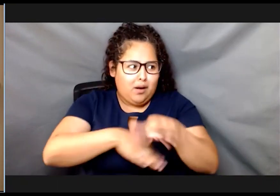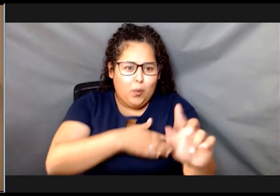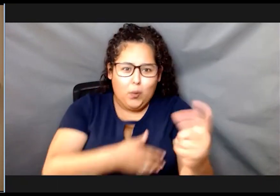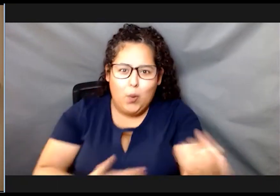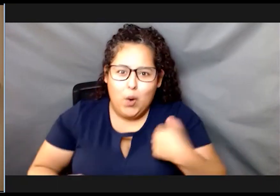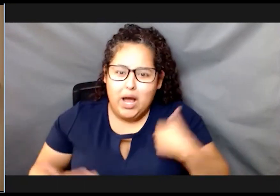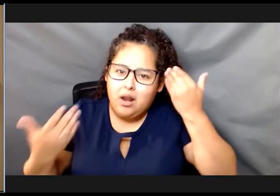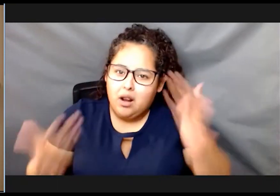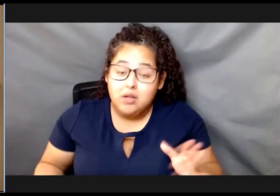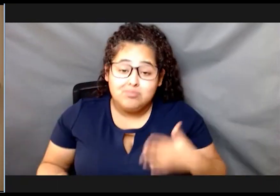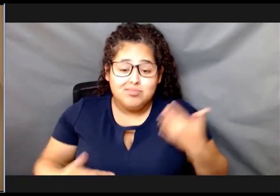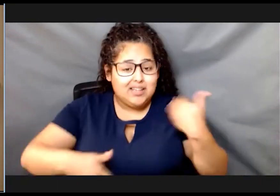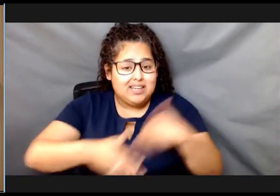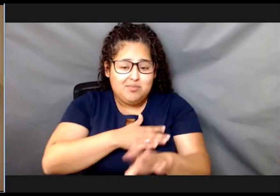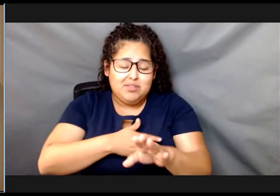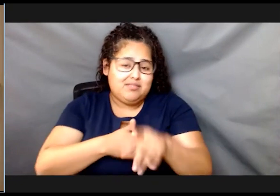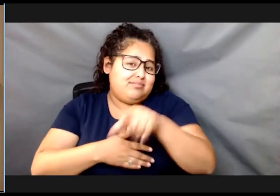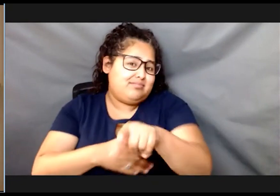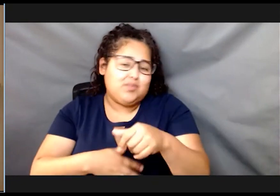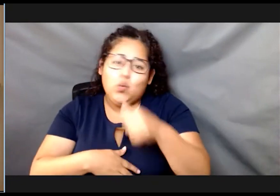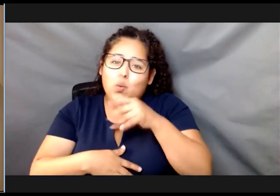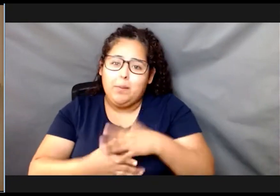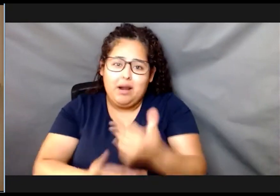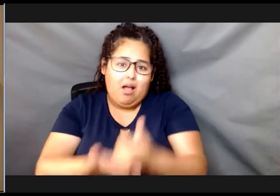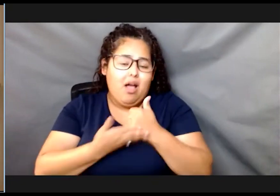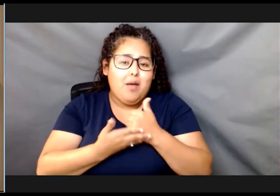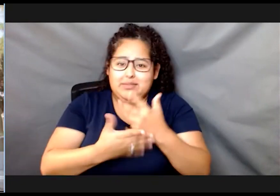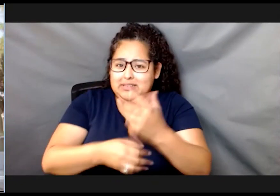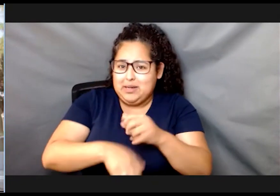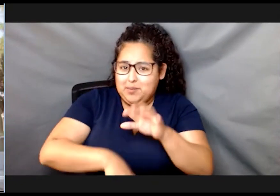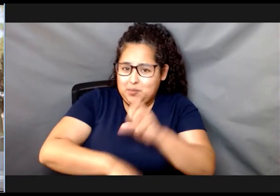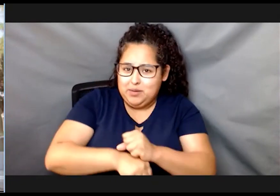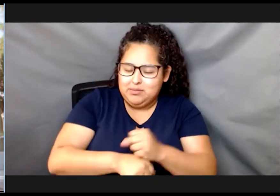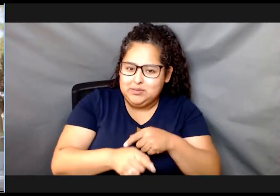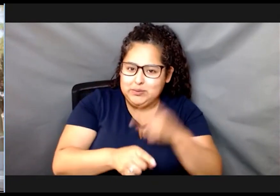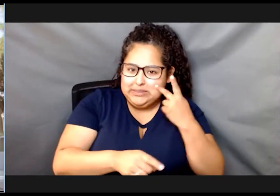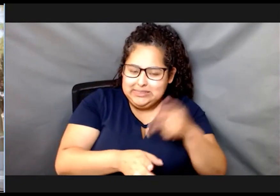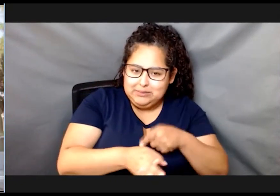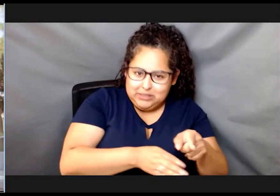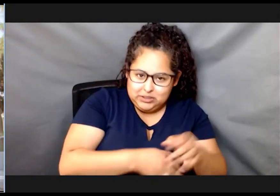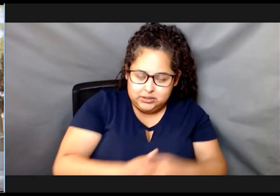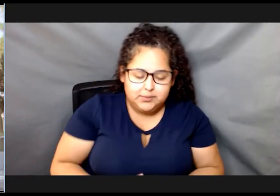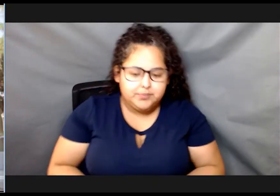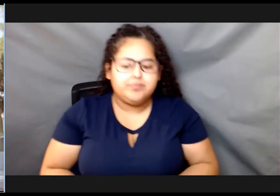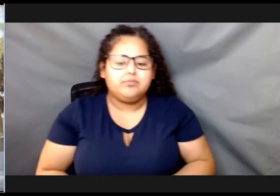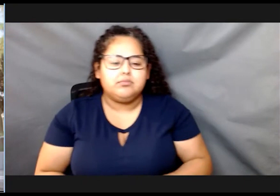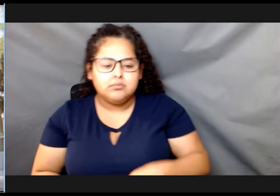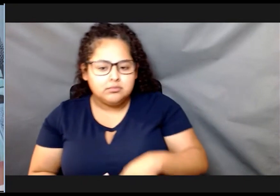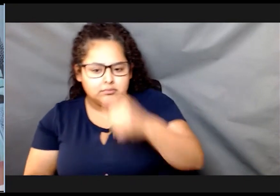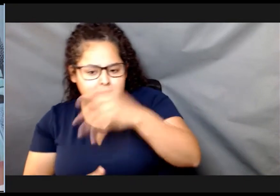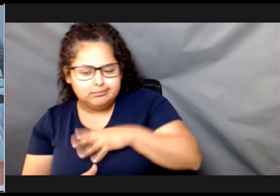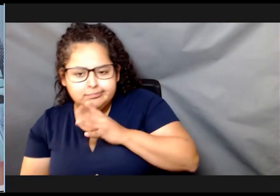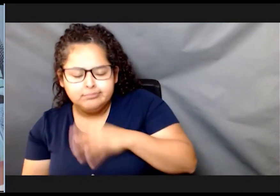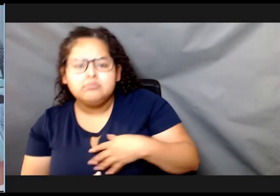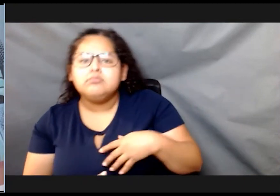and she got me an appointment, and I might just be getting the specialist I need. I would say the number one goal for our students is that they just want